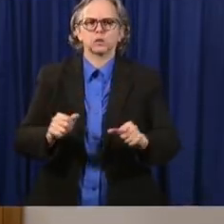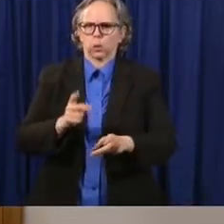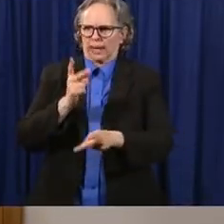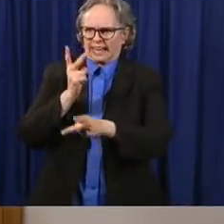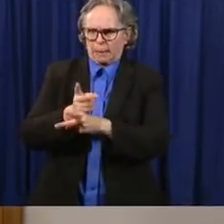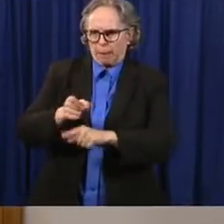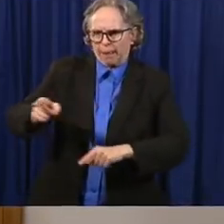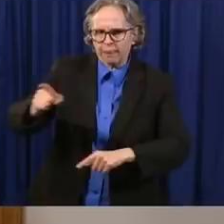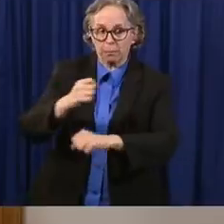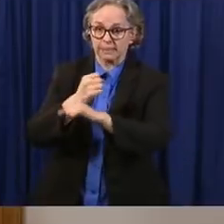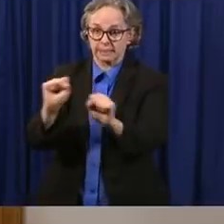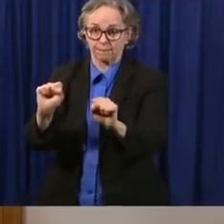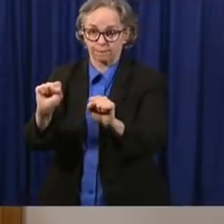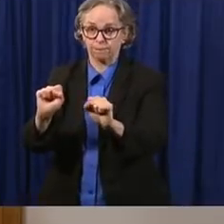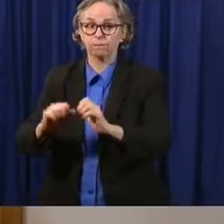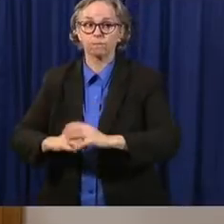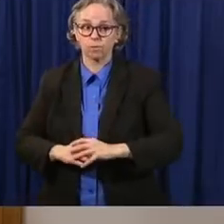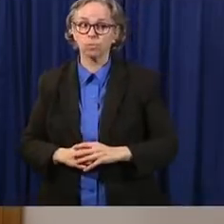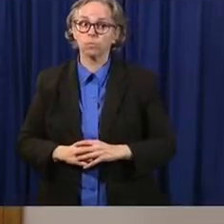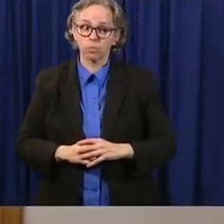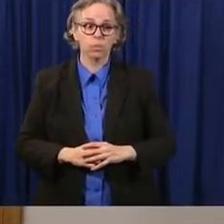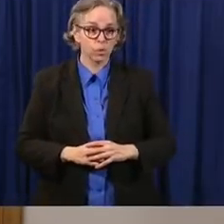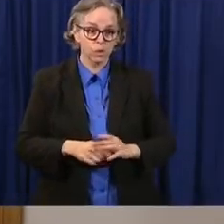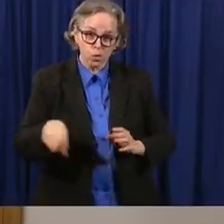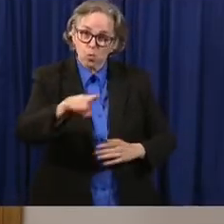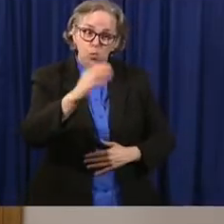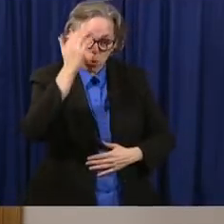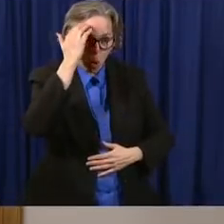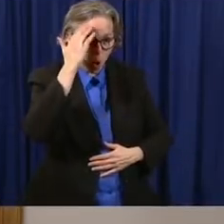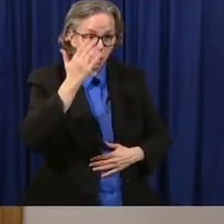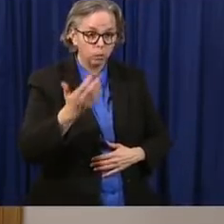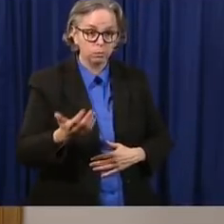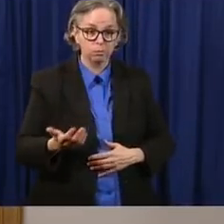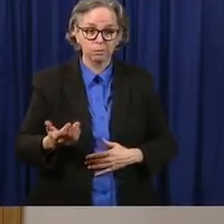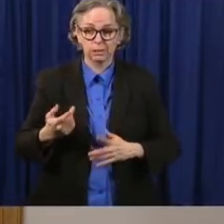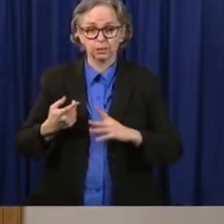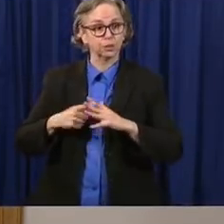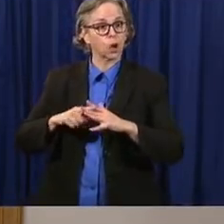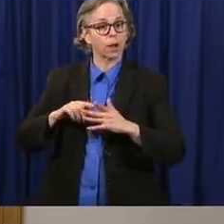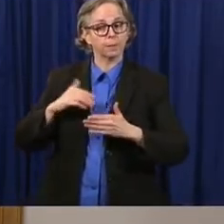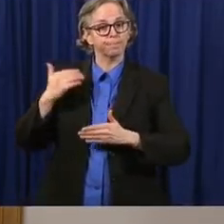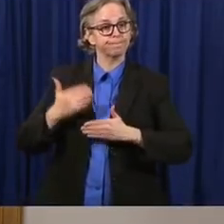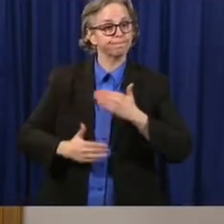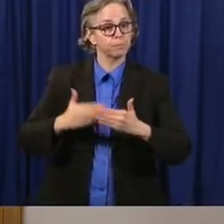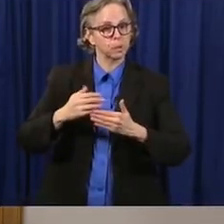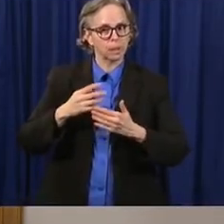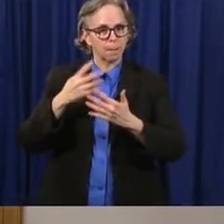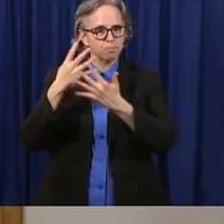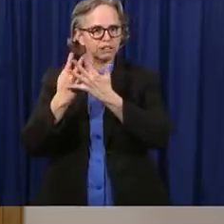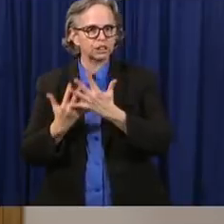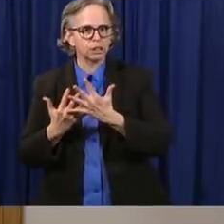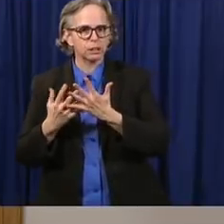know, started a procedure where some of the prisoners will be released early.